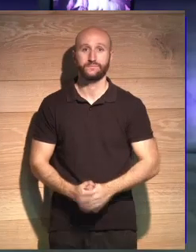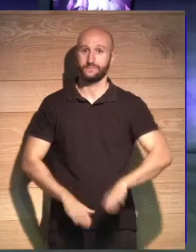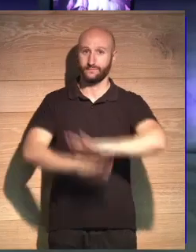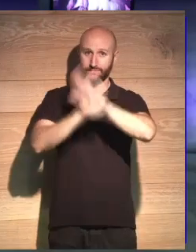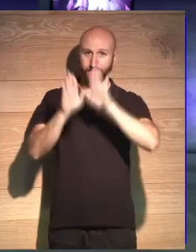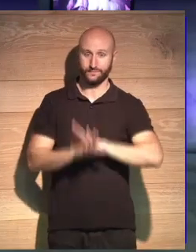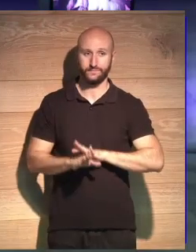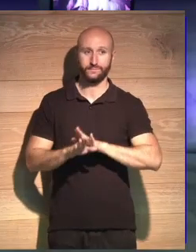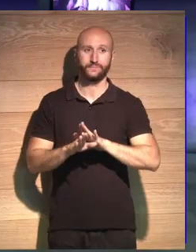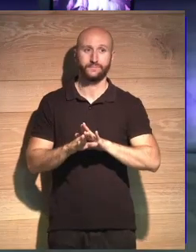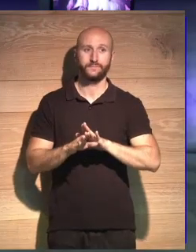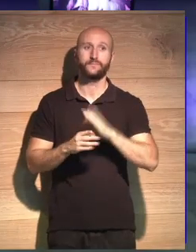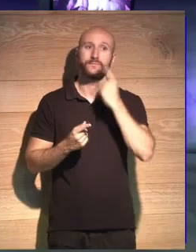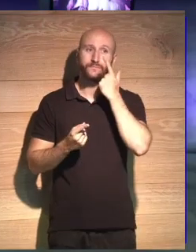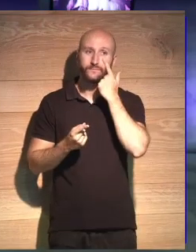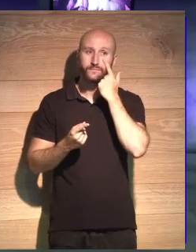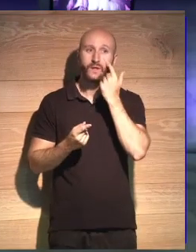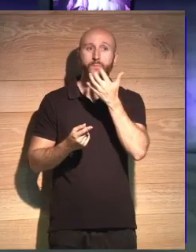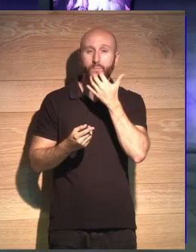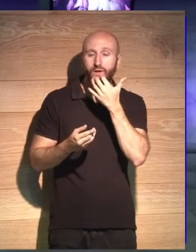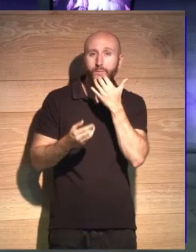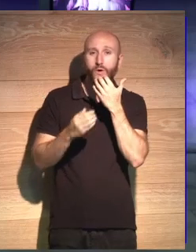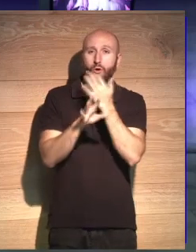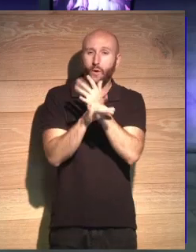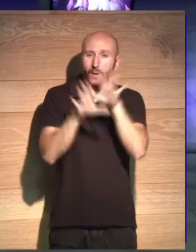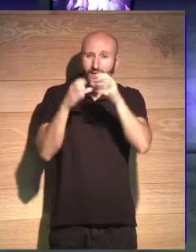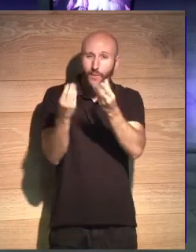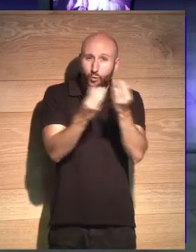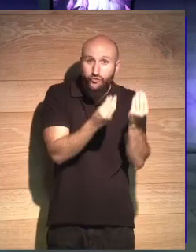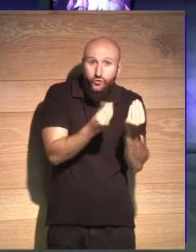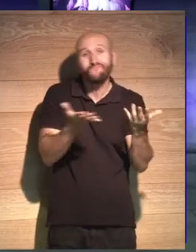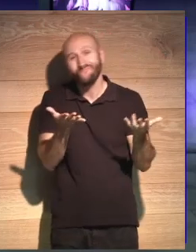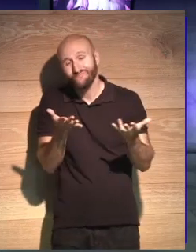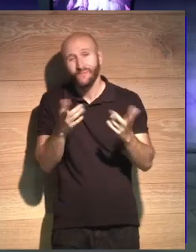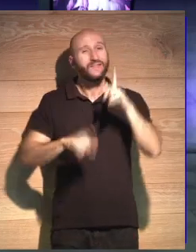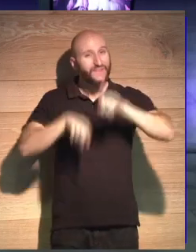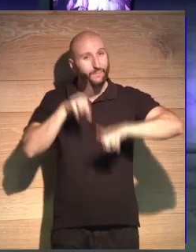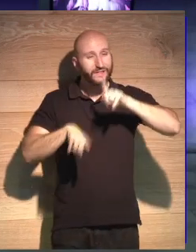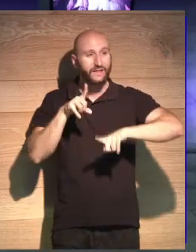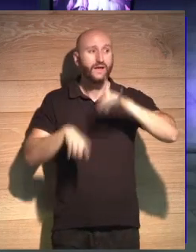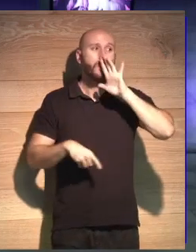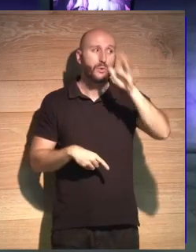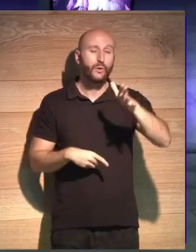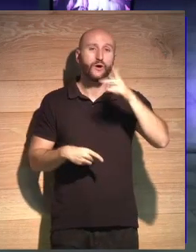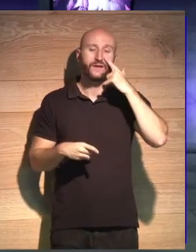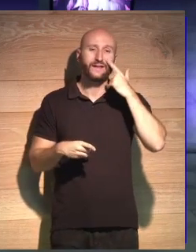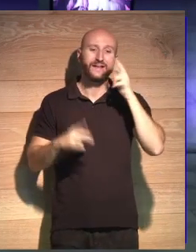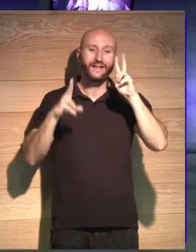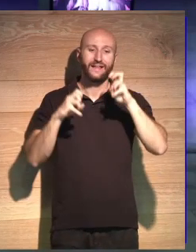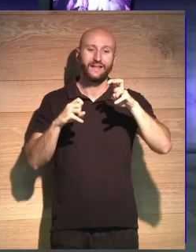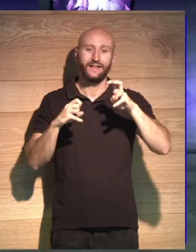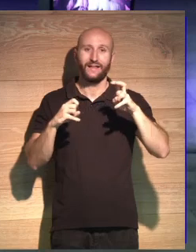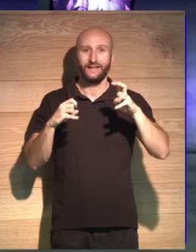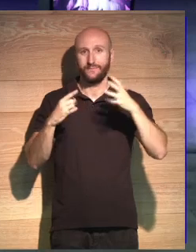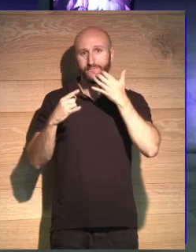reality. Are there any examples of players who have learned a lot with a video game? Since we